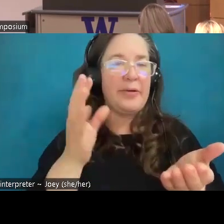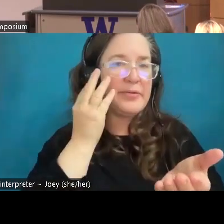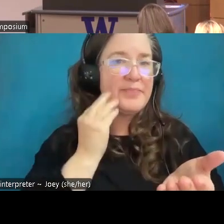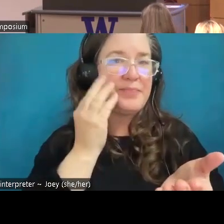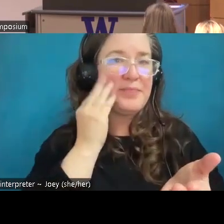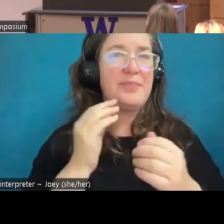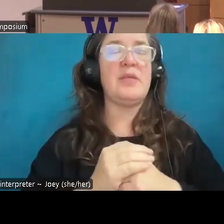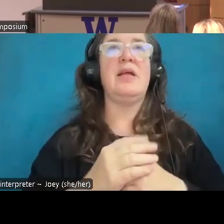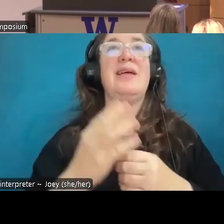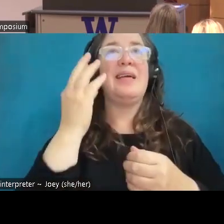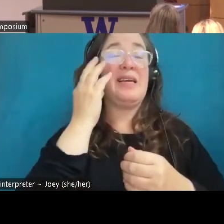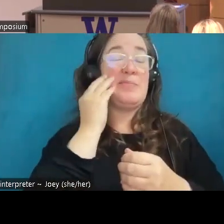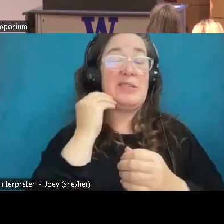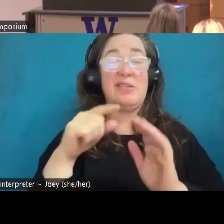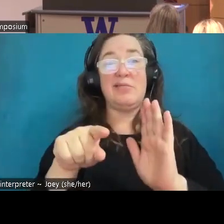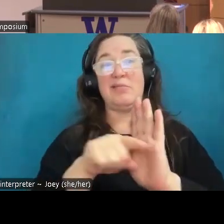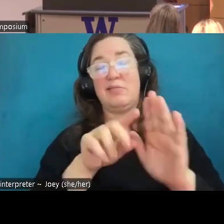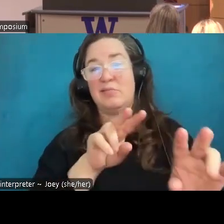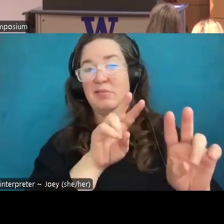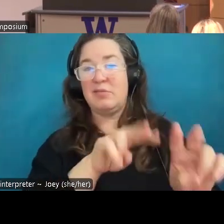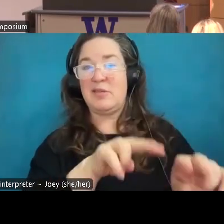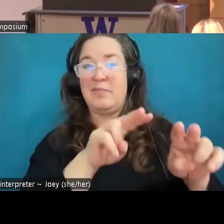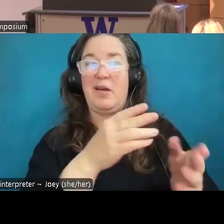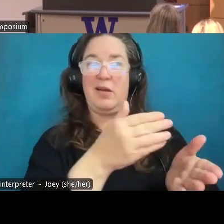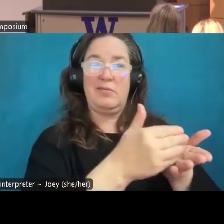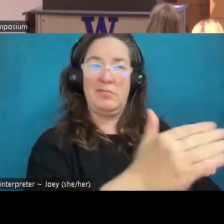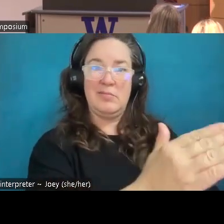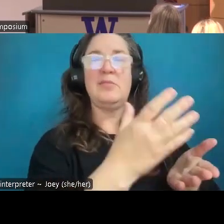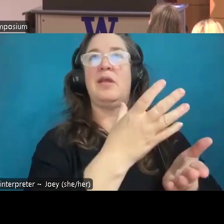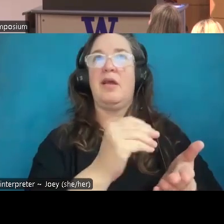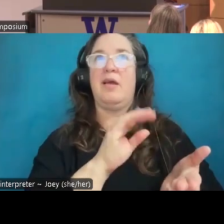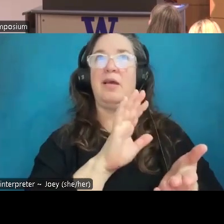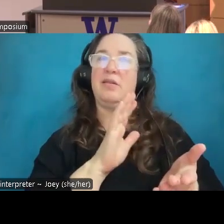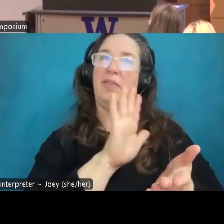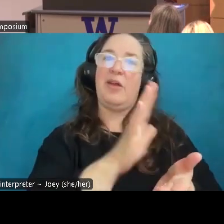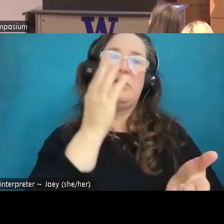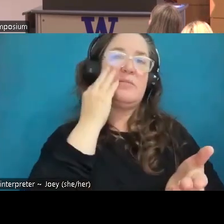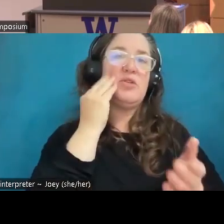they've experienced in their journey with long COVID.